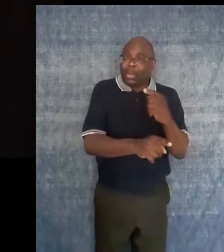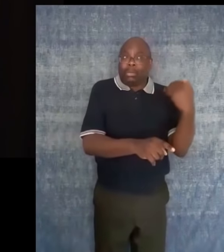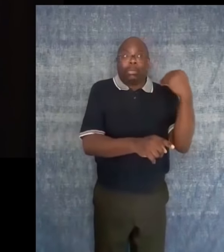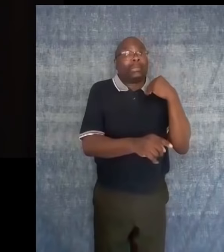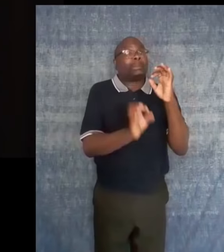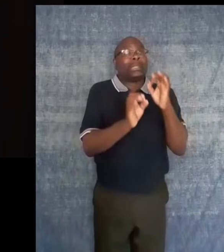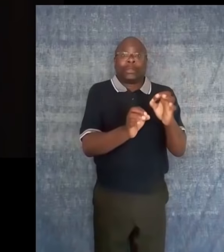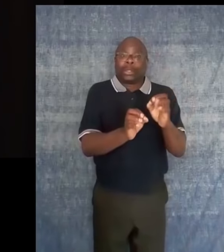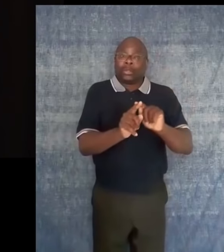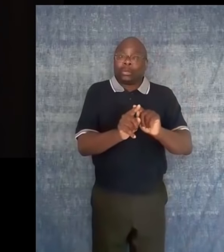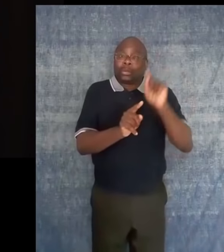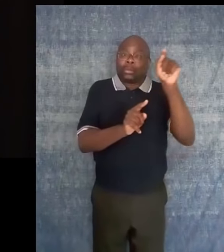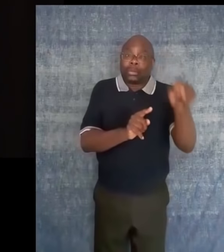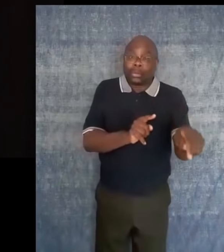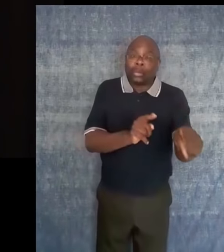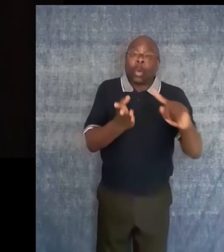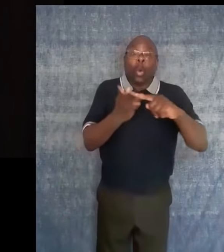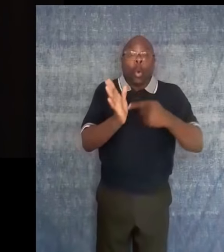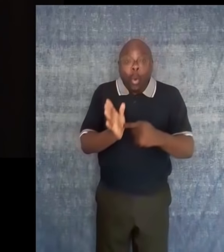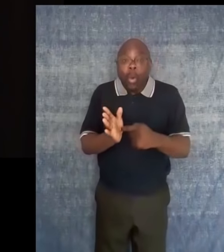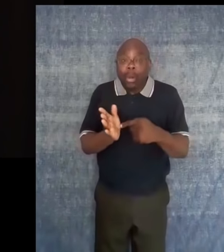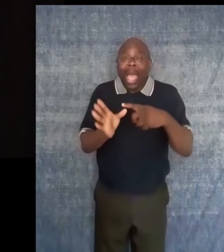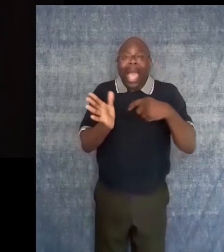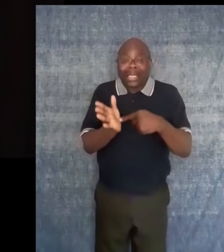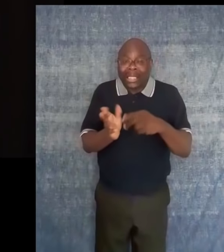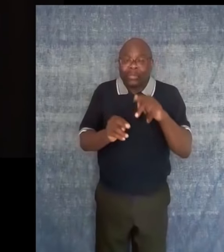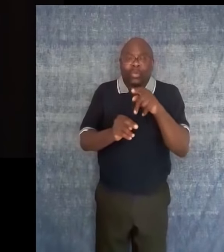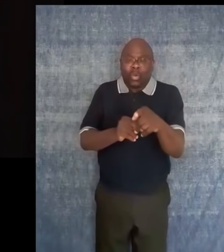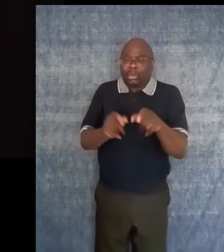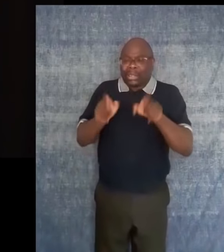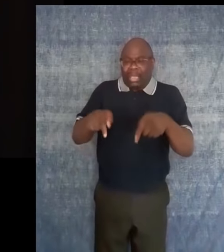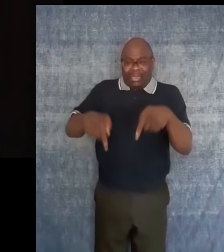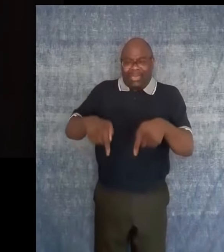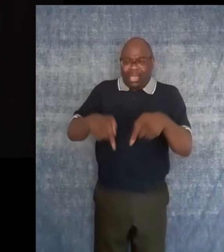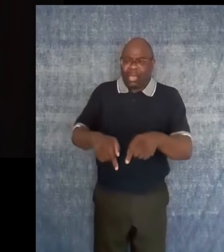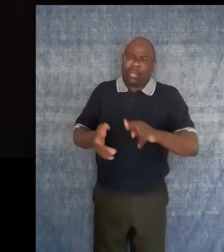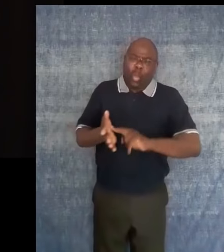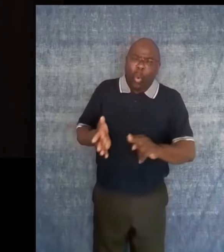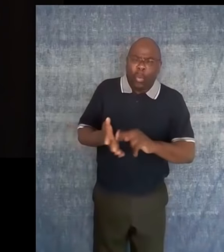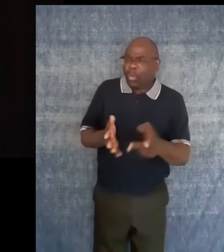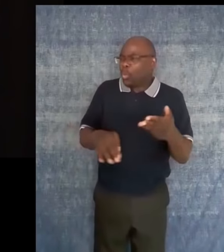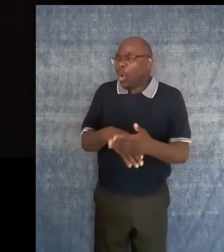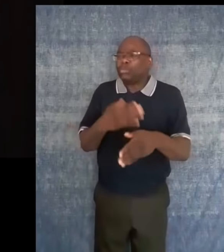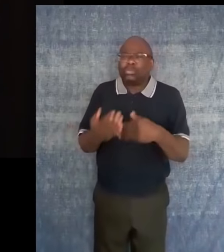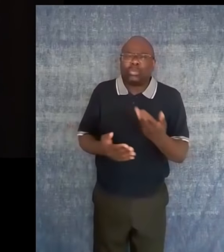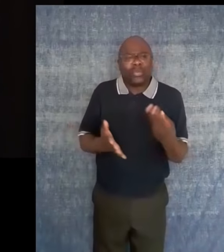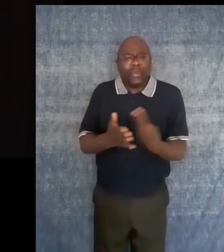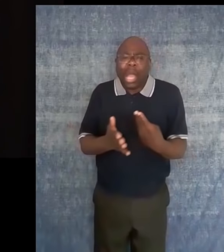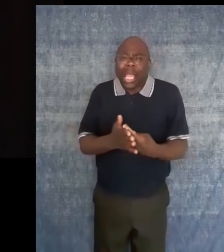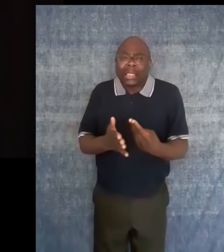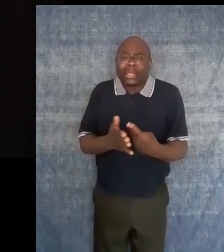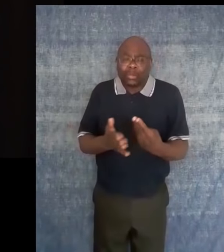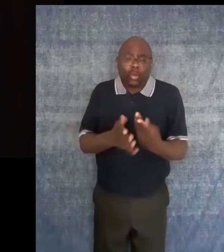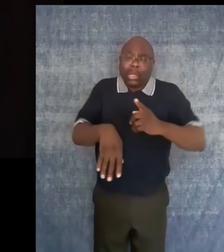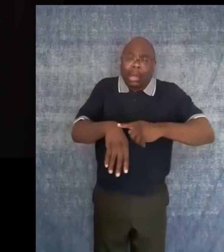you specifically to do that. But you can also act if you stay here in an ordinary work with your finances, with